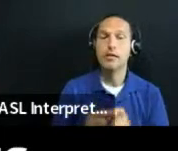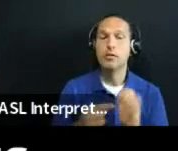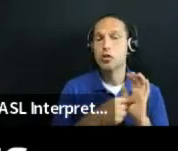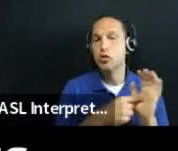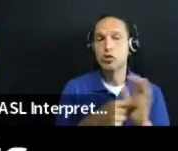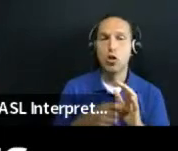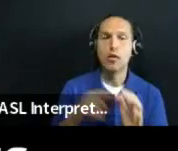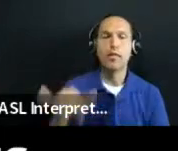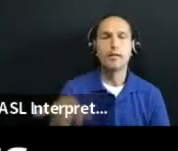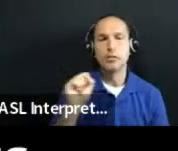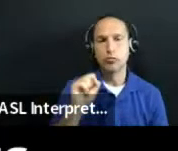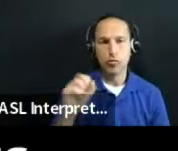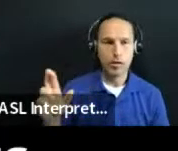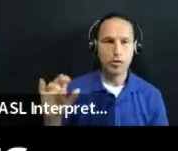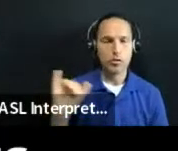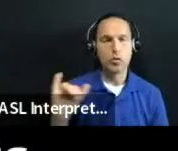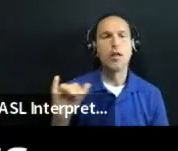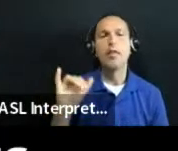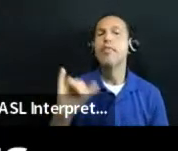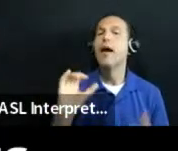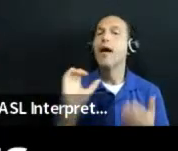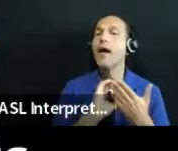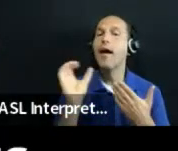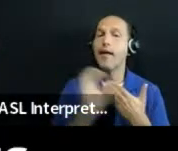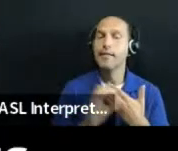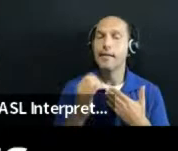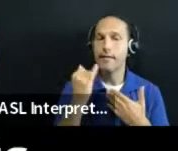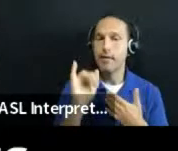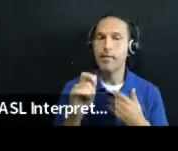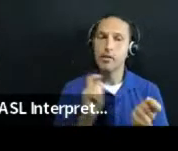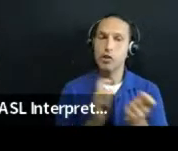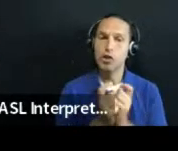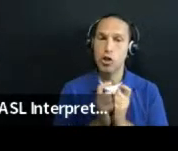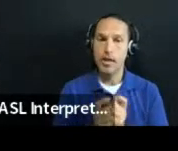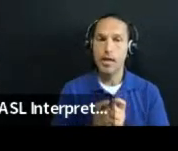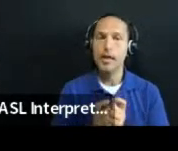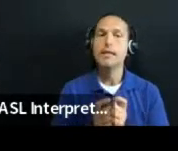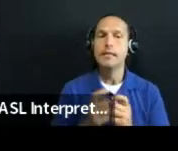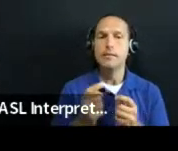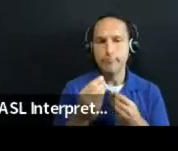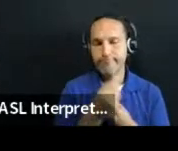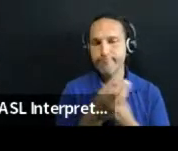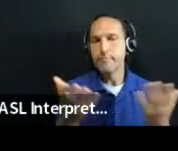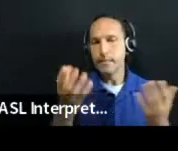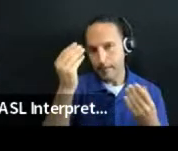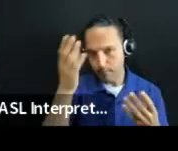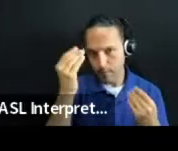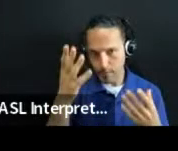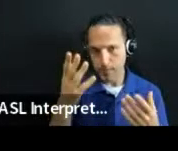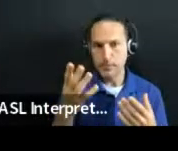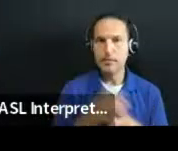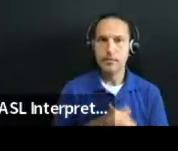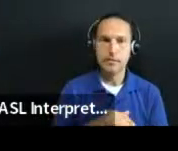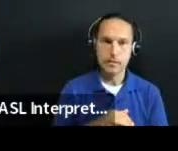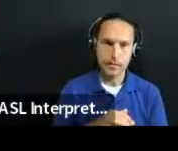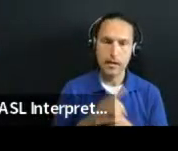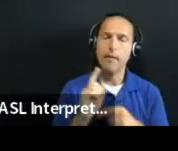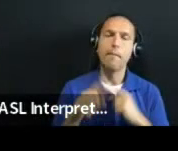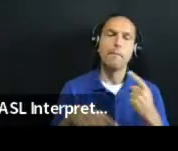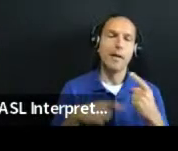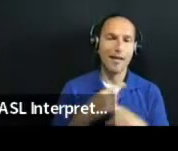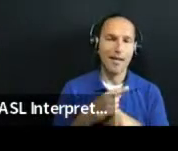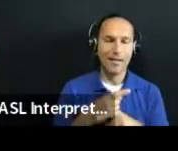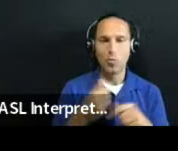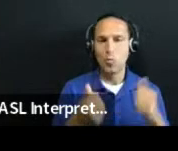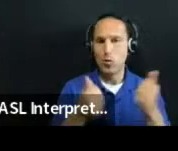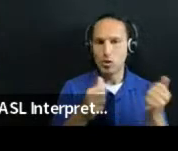reader users in some way. So for our calendar, when the screen changes, right, we give information to the user, about what